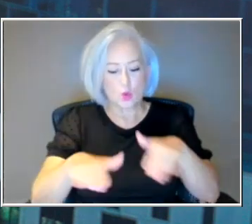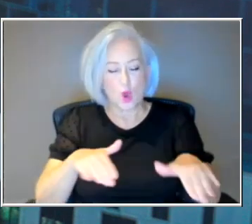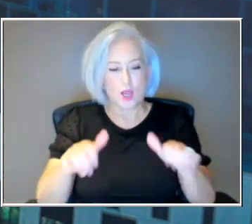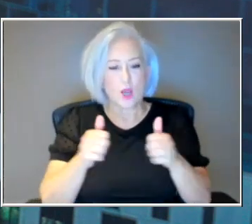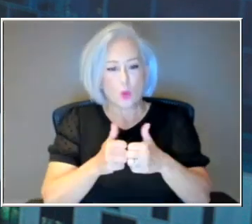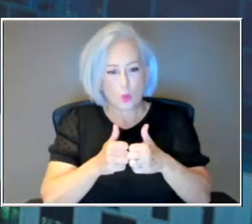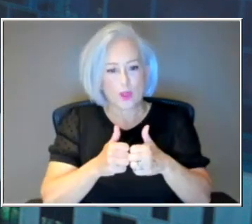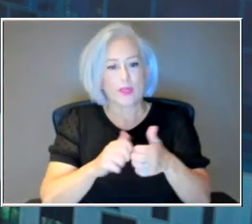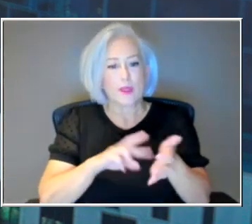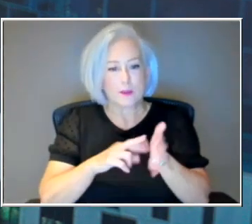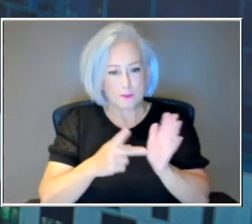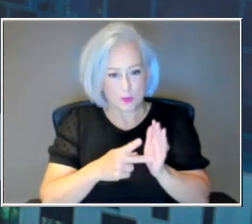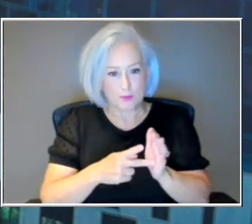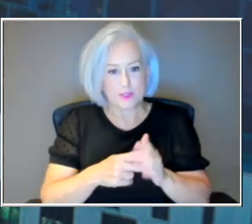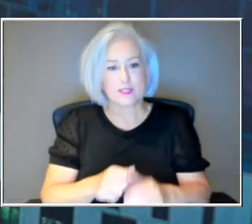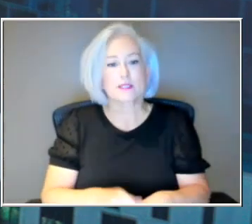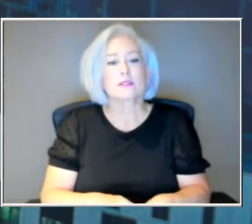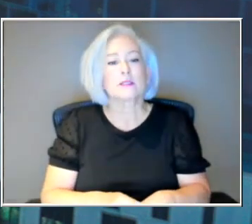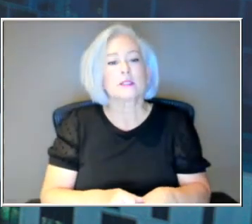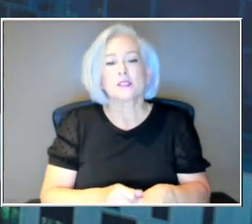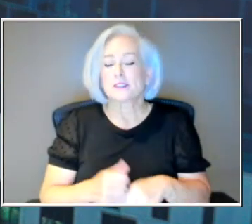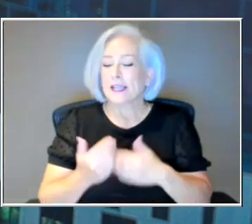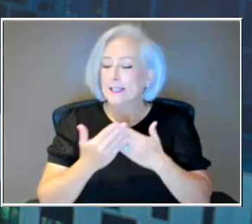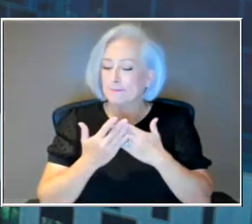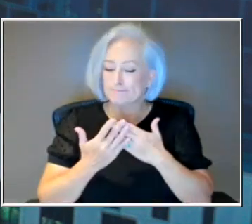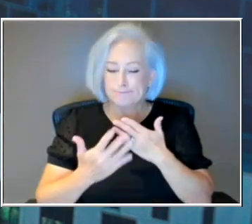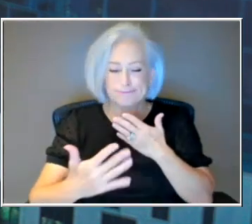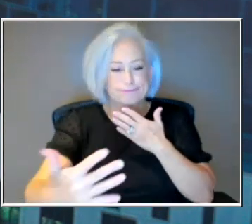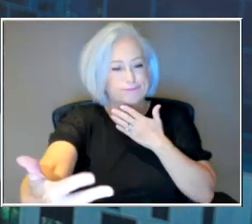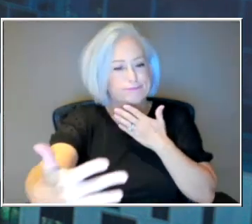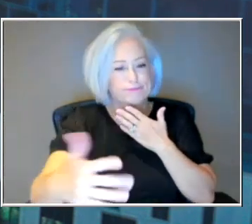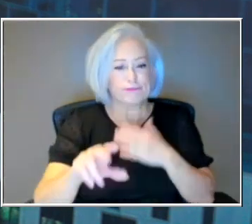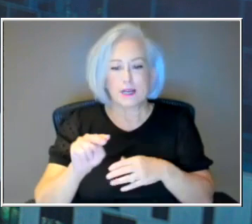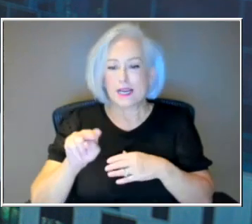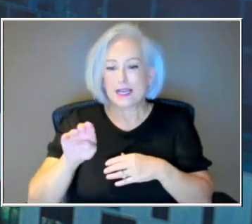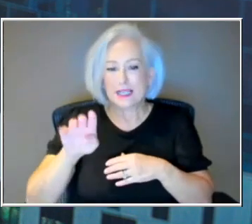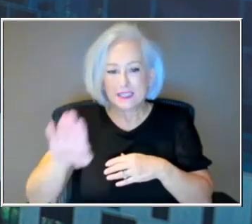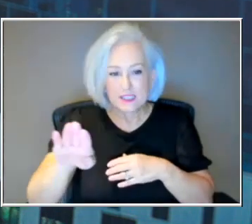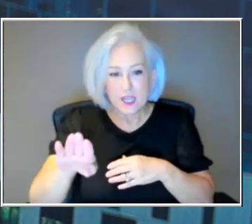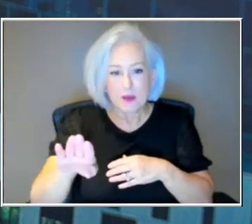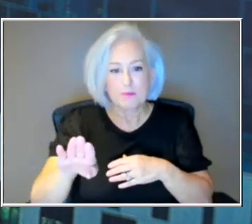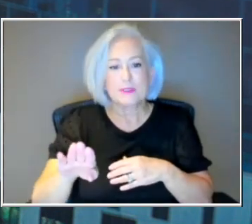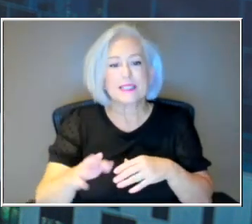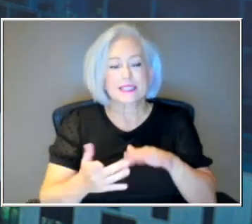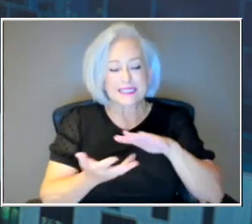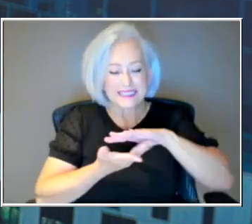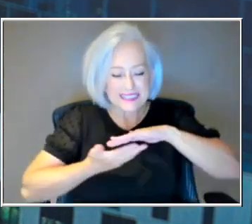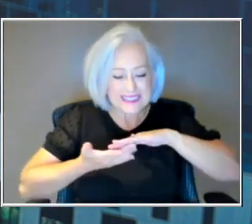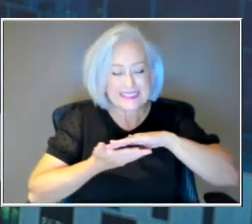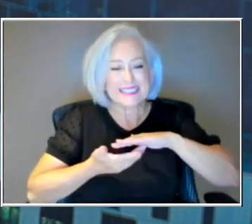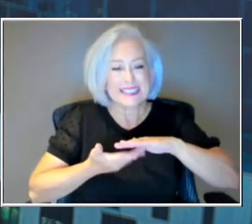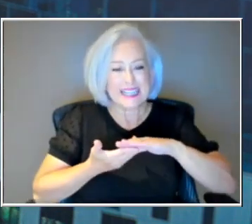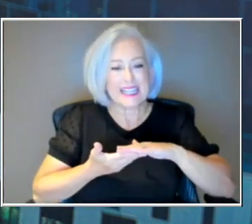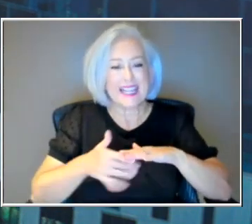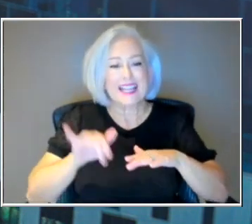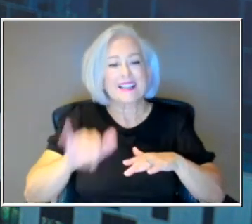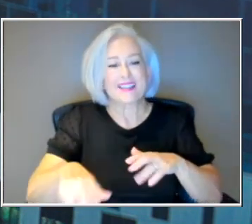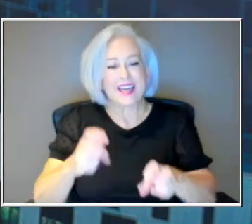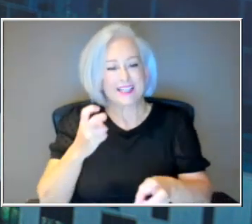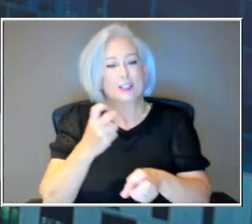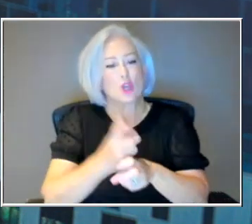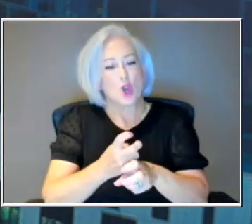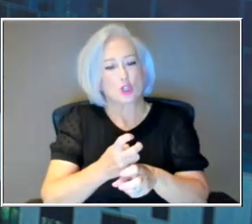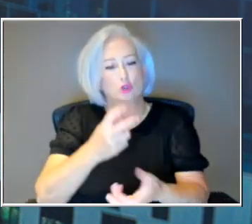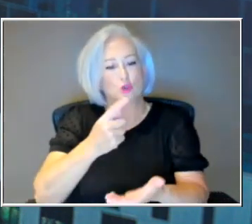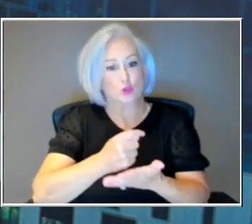residual numbness or abnormal sensations, that is a tricky symptom to treat. We do have treatments that